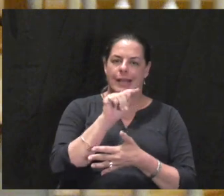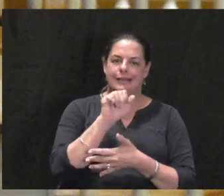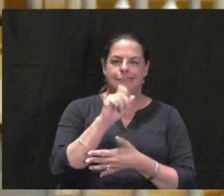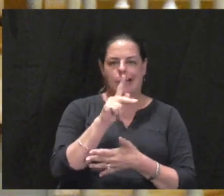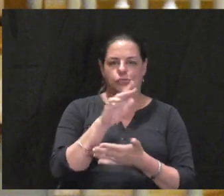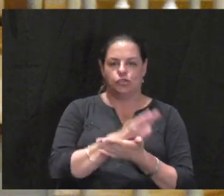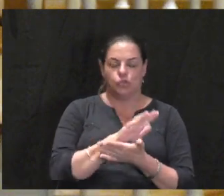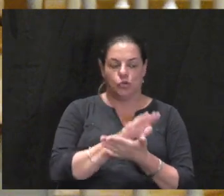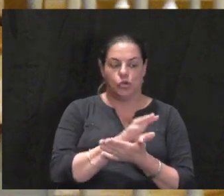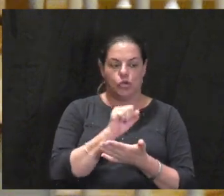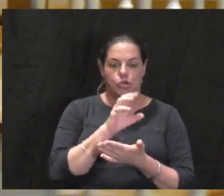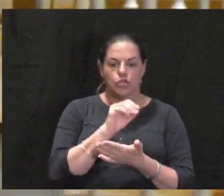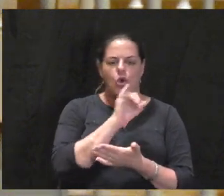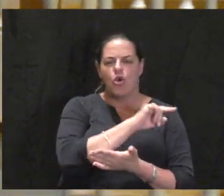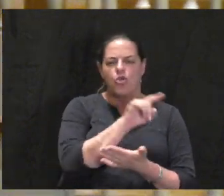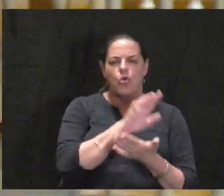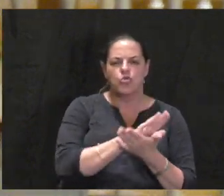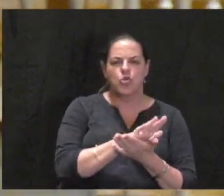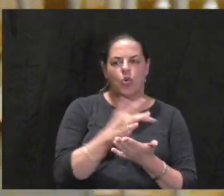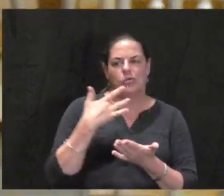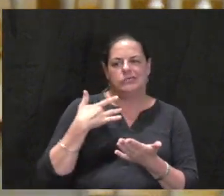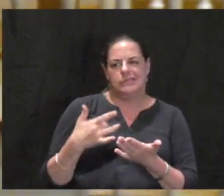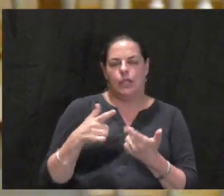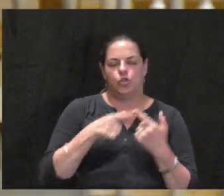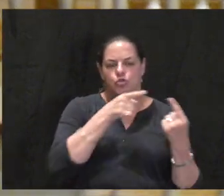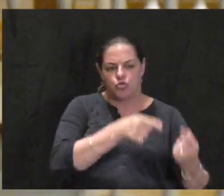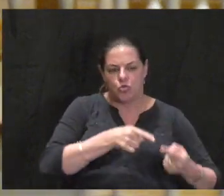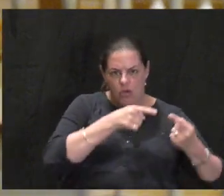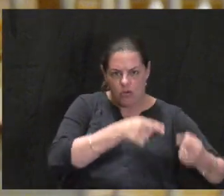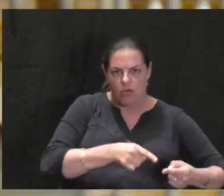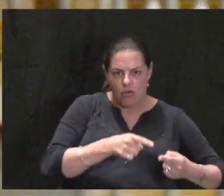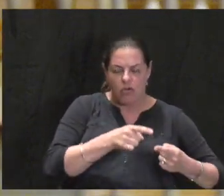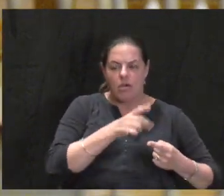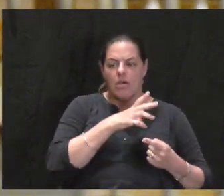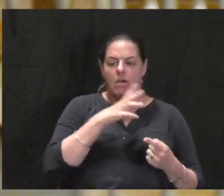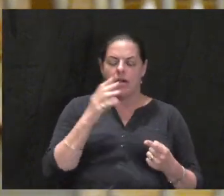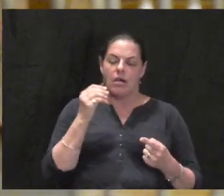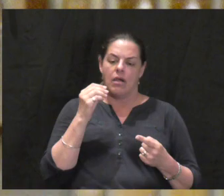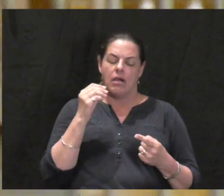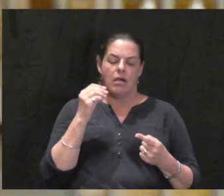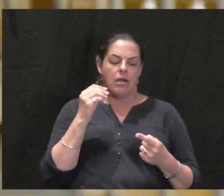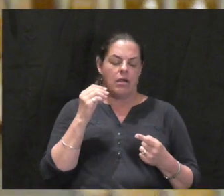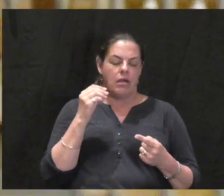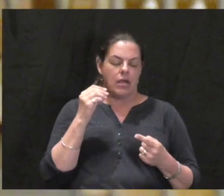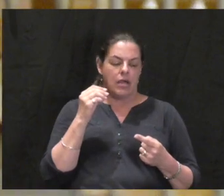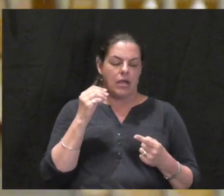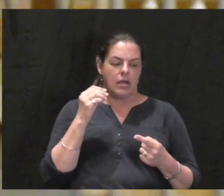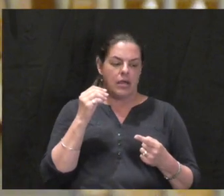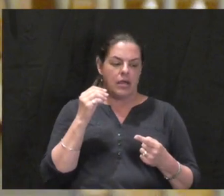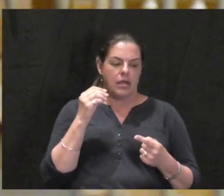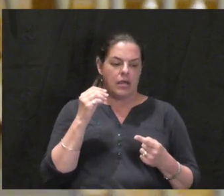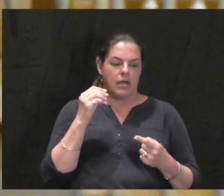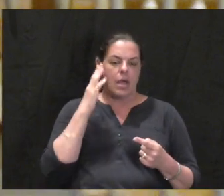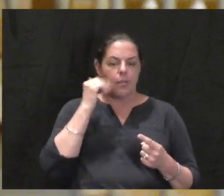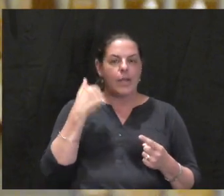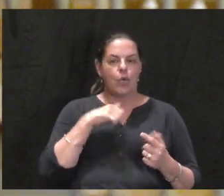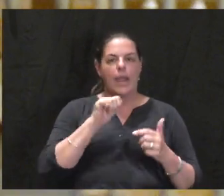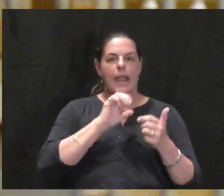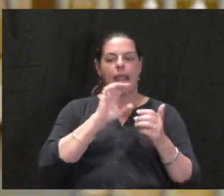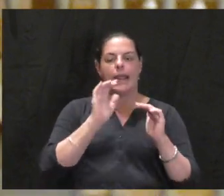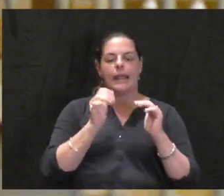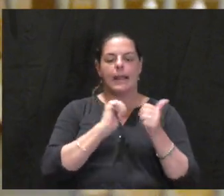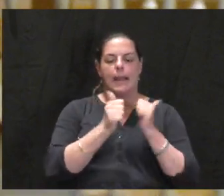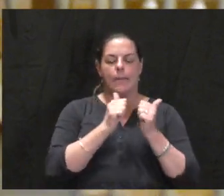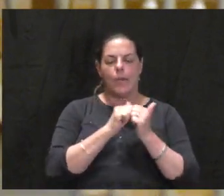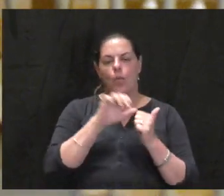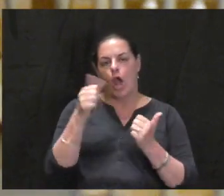district. And so, one, we wanted to try and give them a leg up on some of the competition, so we allowed them to do interviews at the recruitment fair,